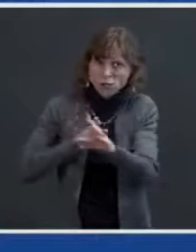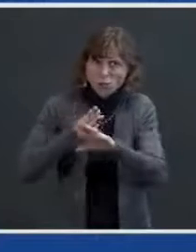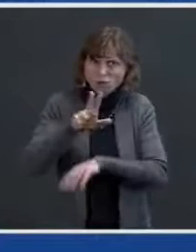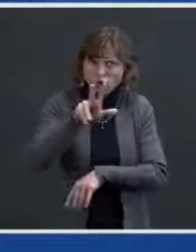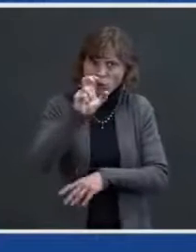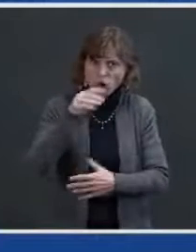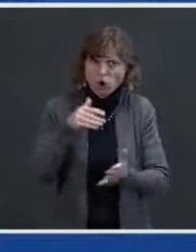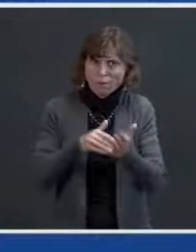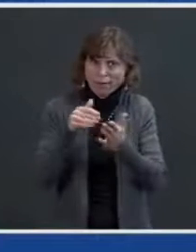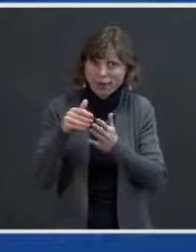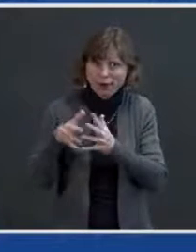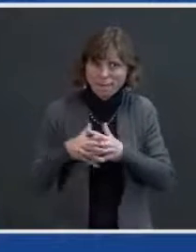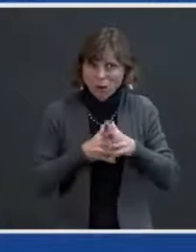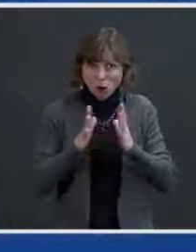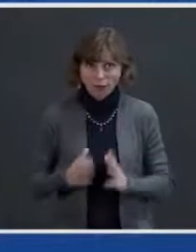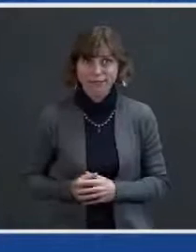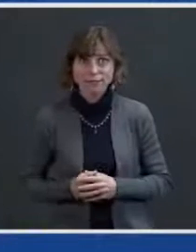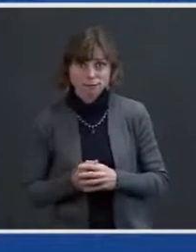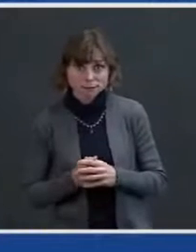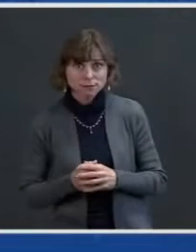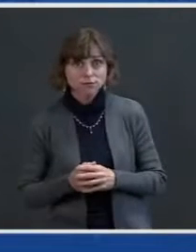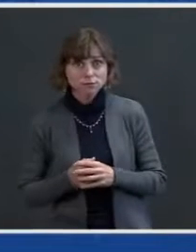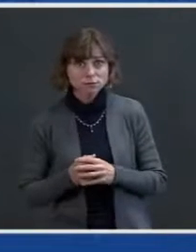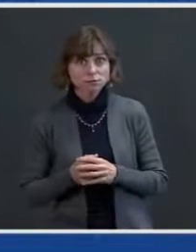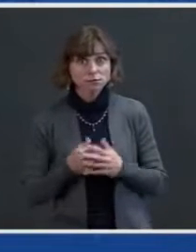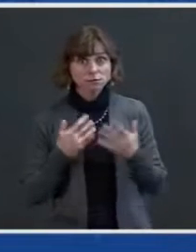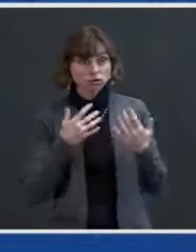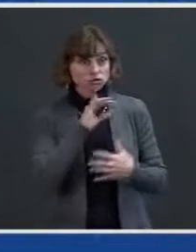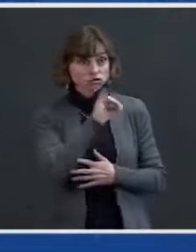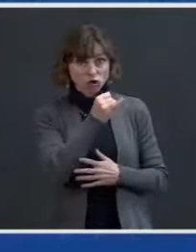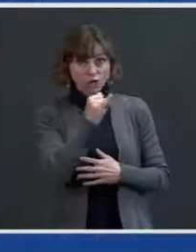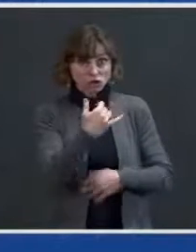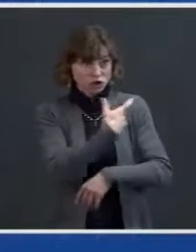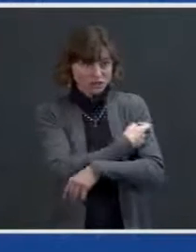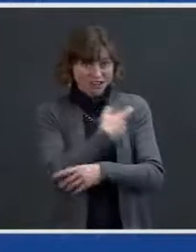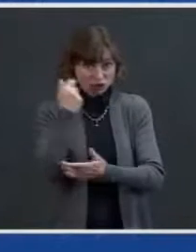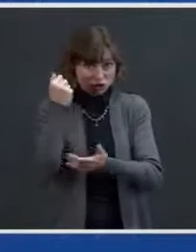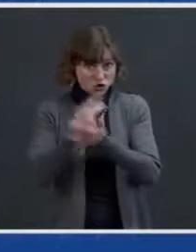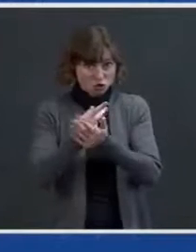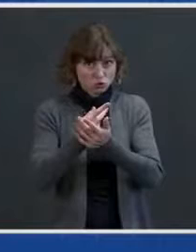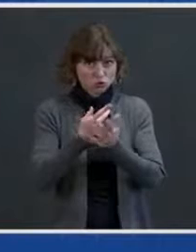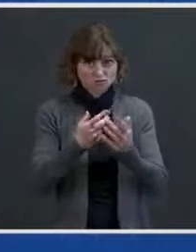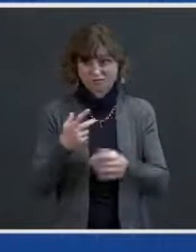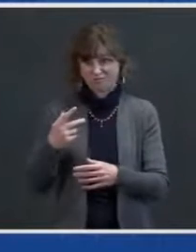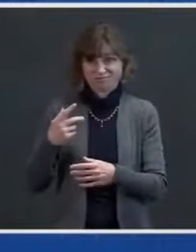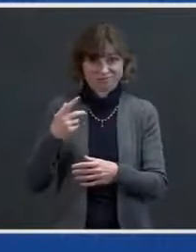Americans. Already, we have gone from Johnson & Johnson vaccine authorization to shots